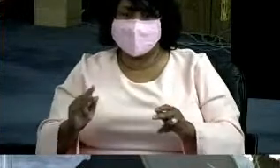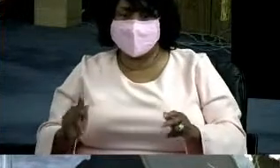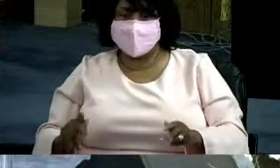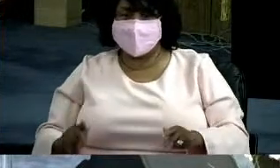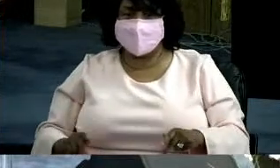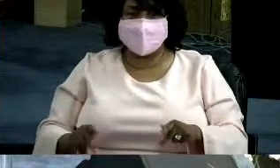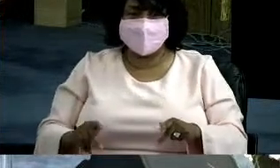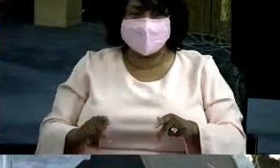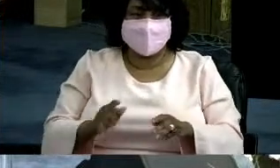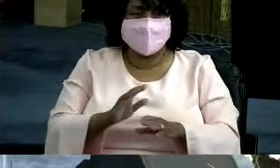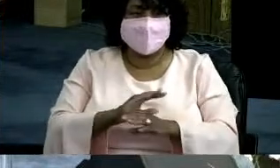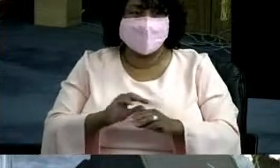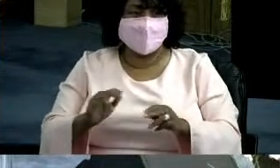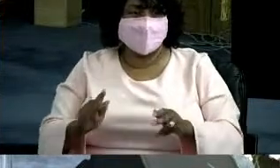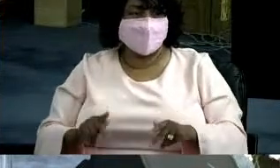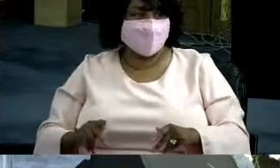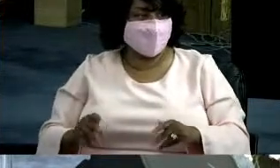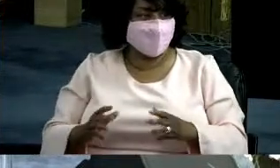nobody.